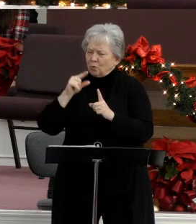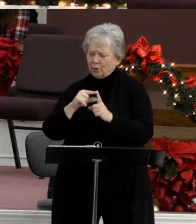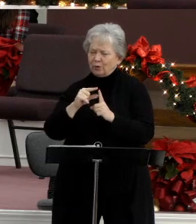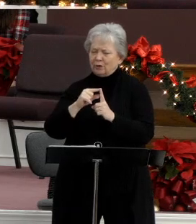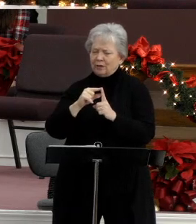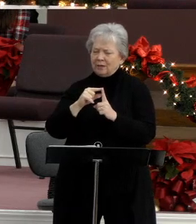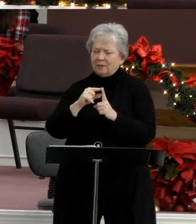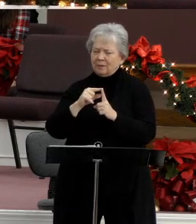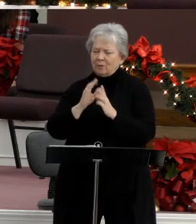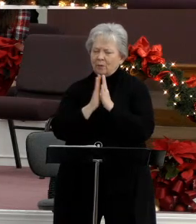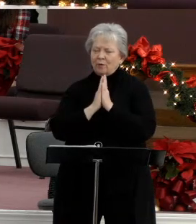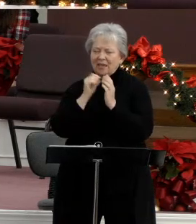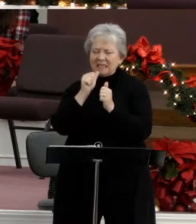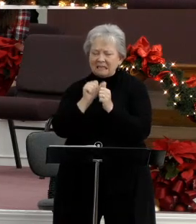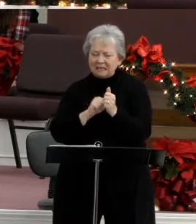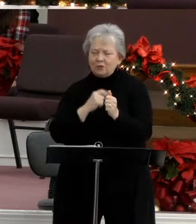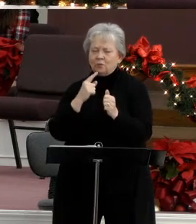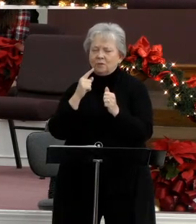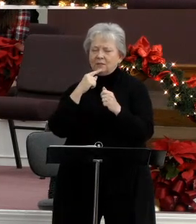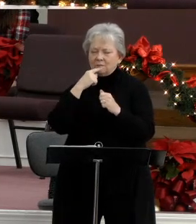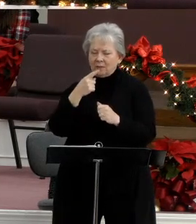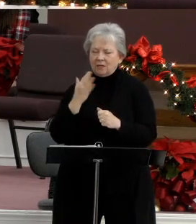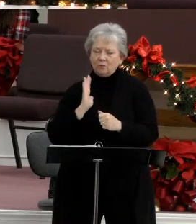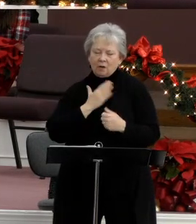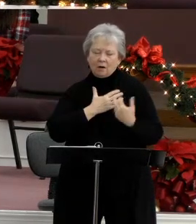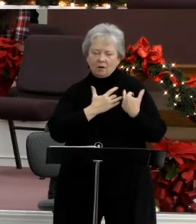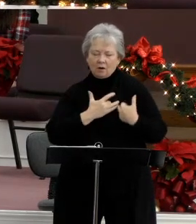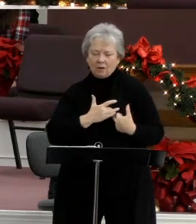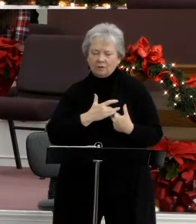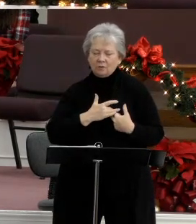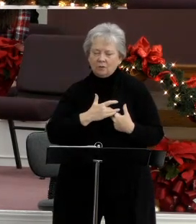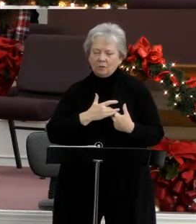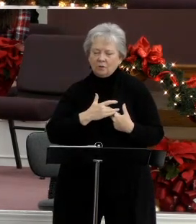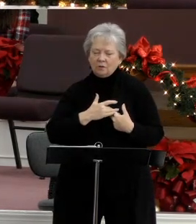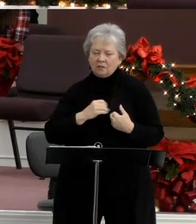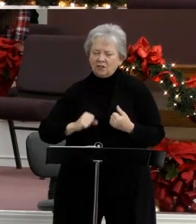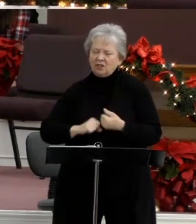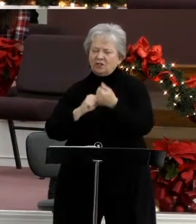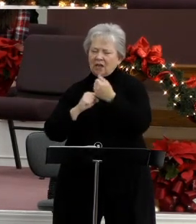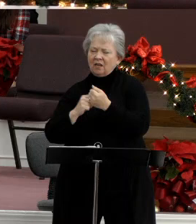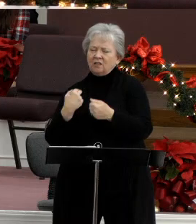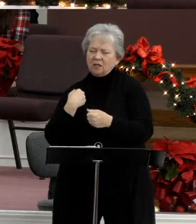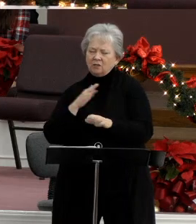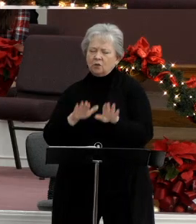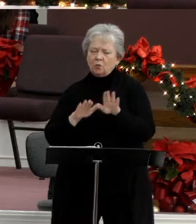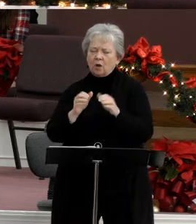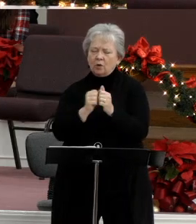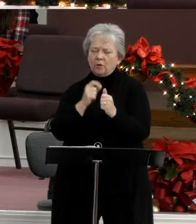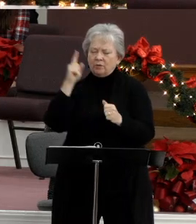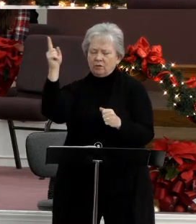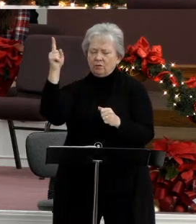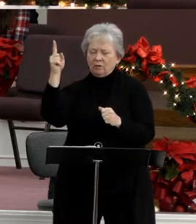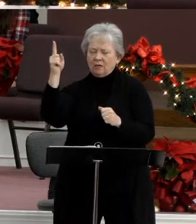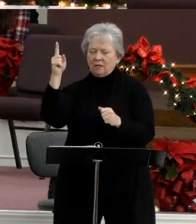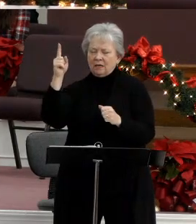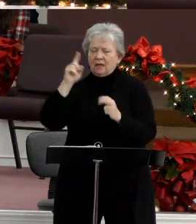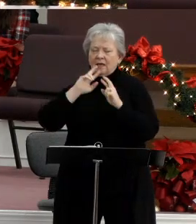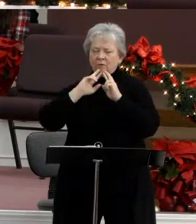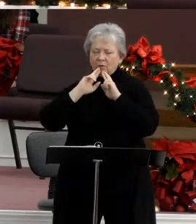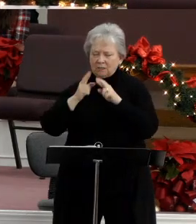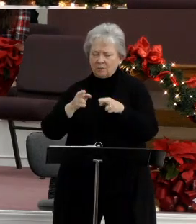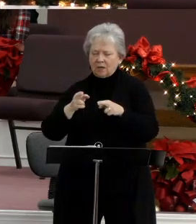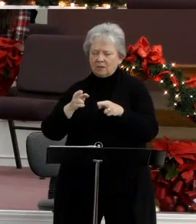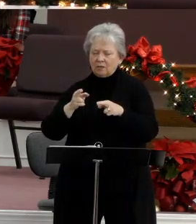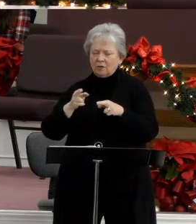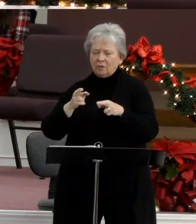to our hearts and that you would encourage and challenge us in our walk with you. And then, Lord, as a result of that, we would respond to what